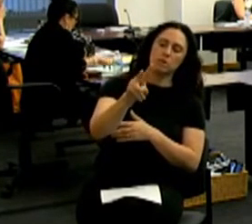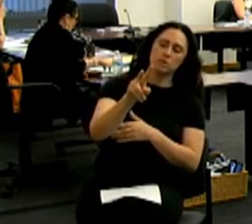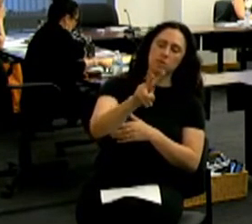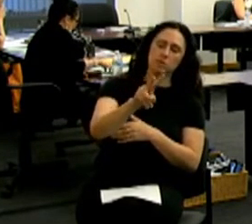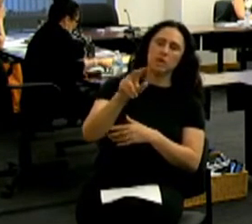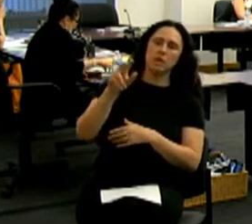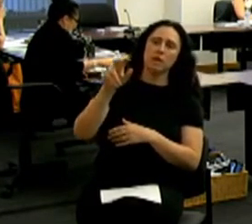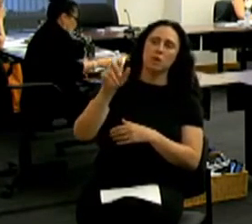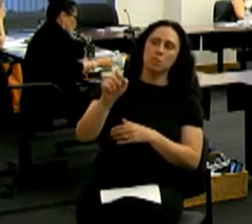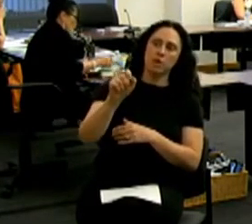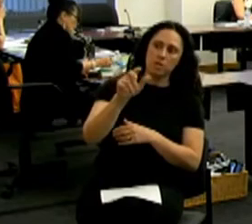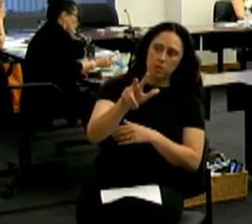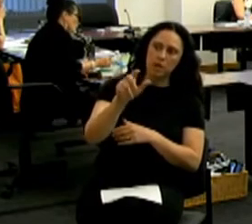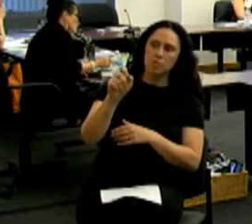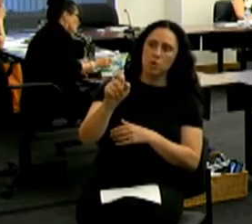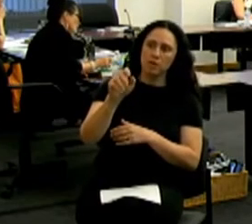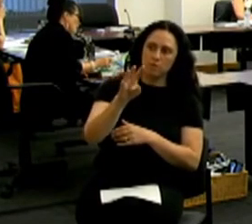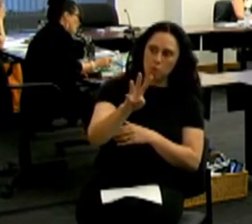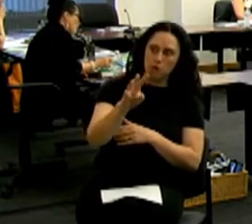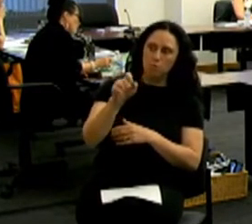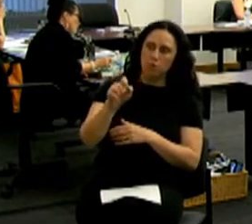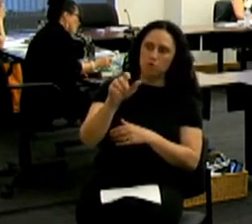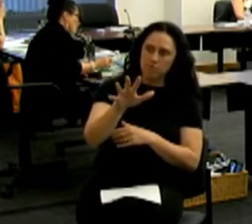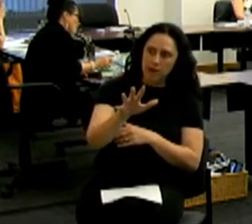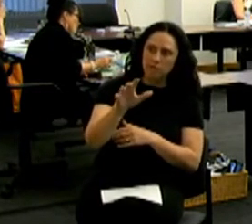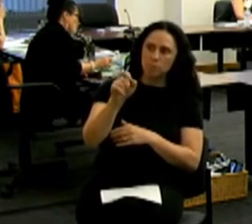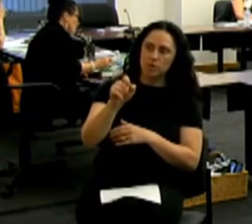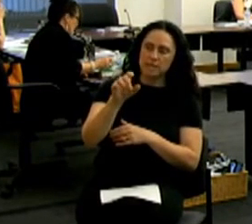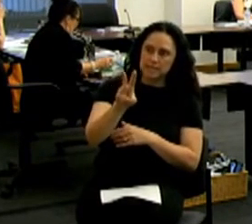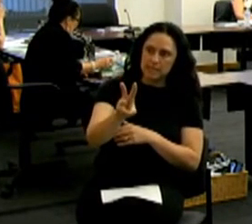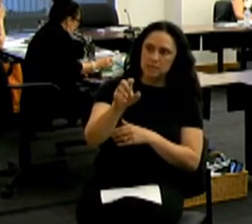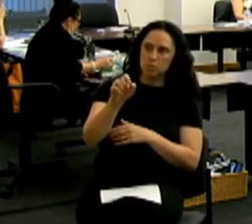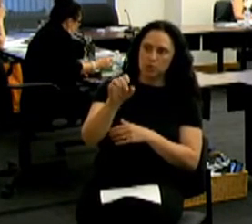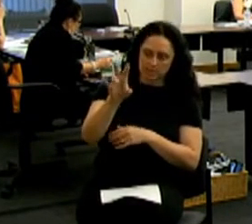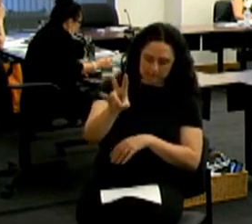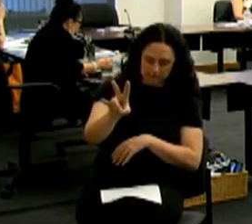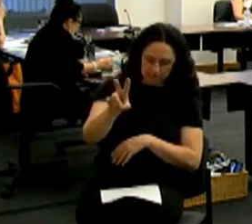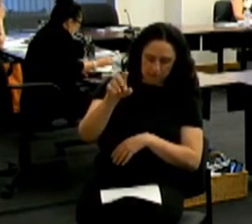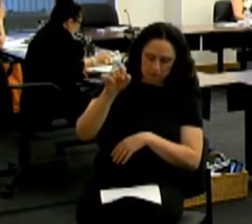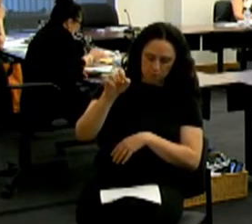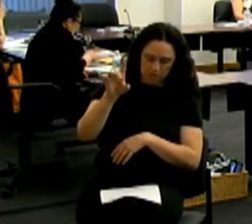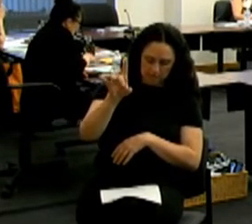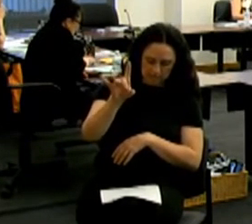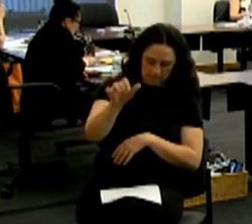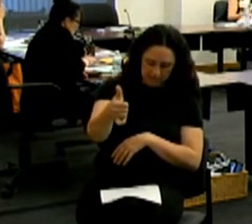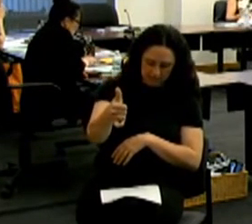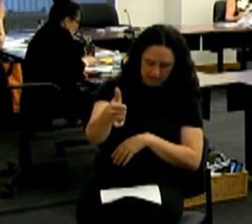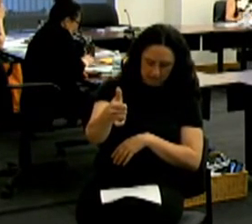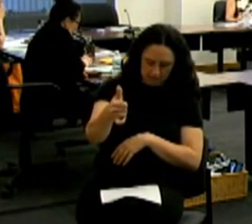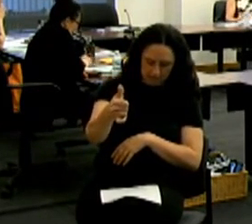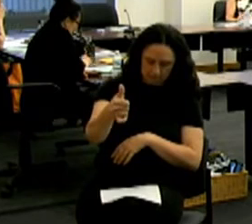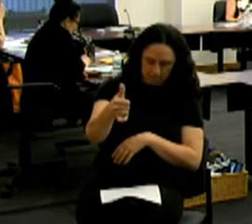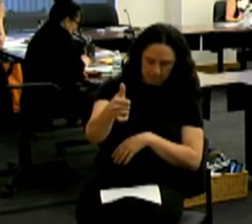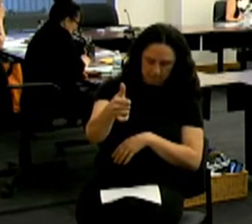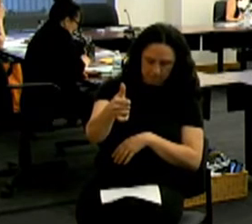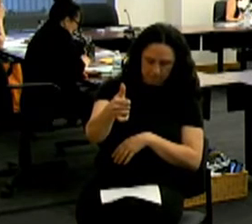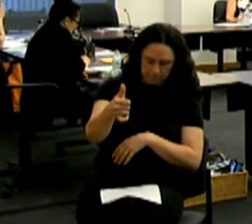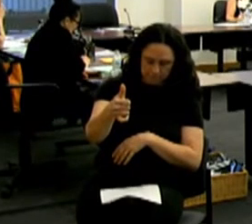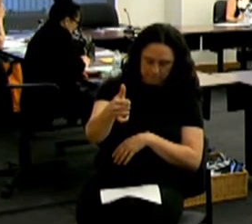2.2.3, 2.2.4, 2.2.5, 2.2.6, 2.2.7, and 2.2.10.